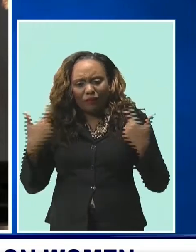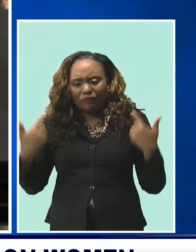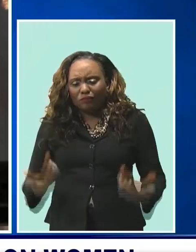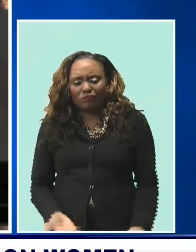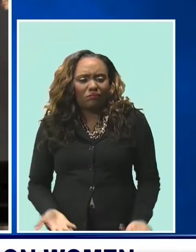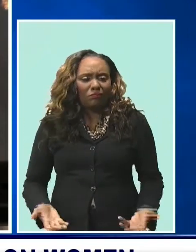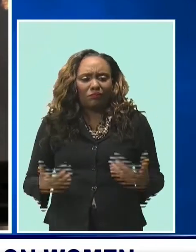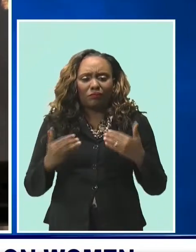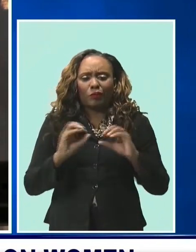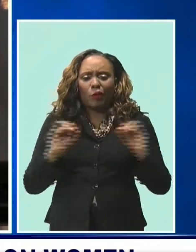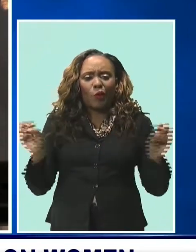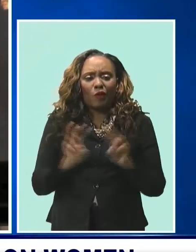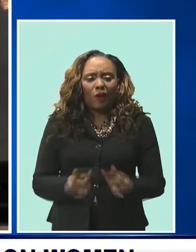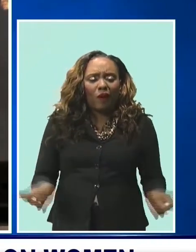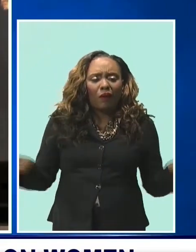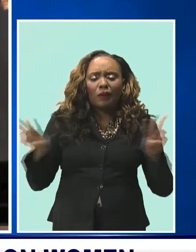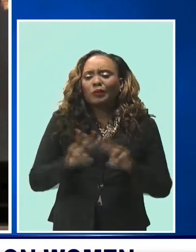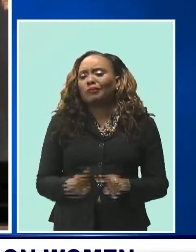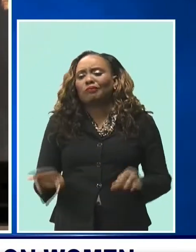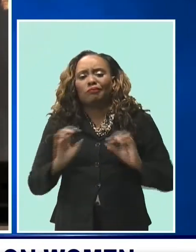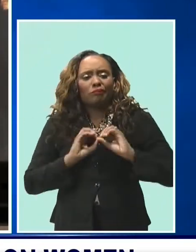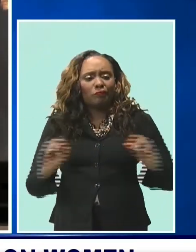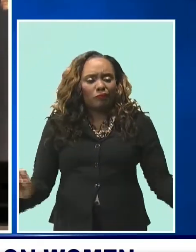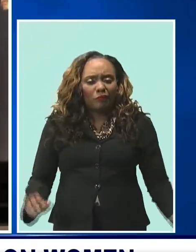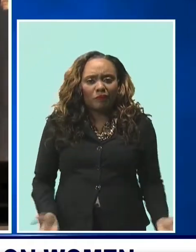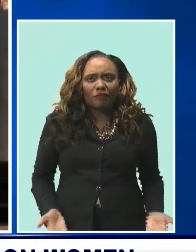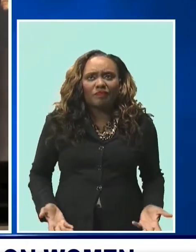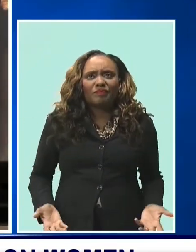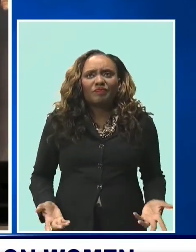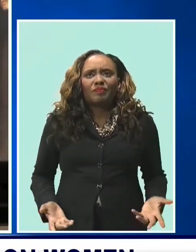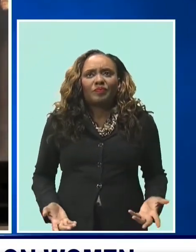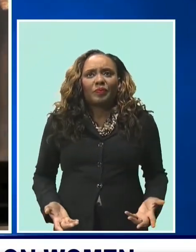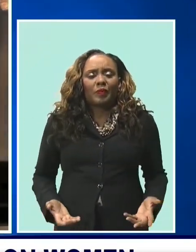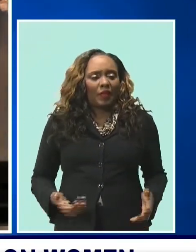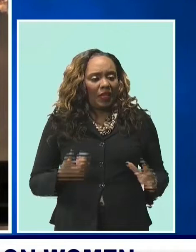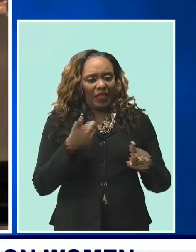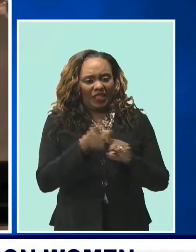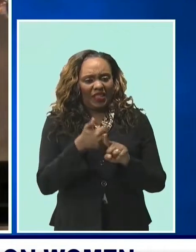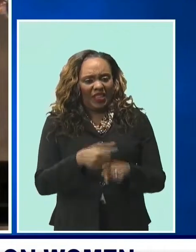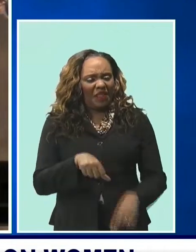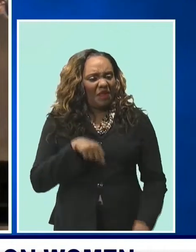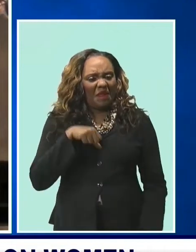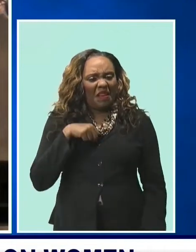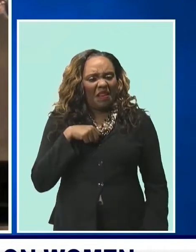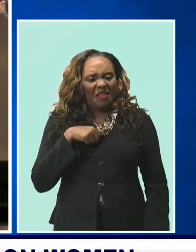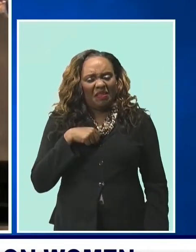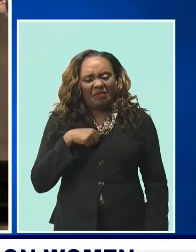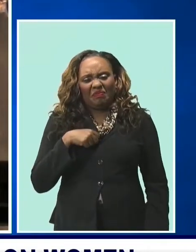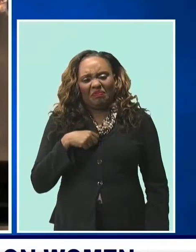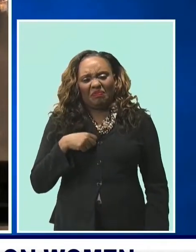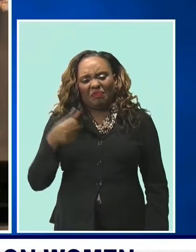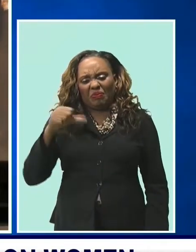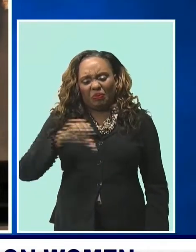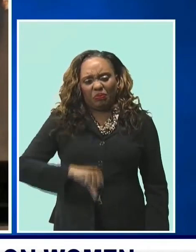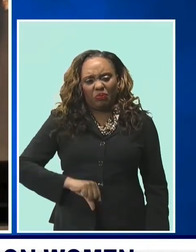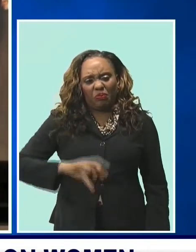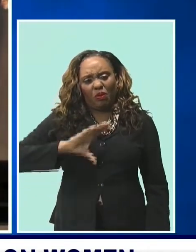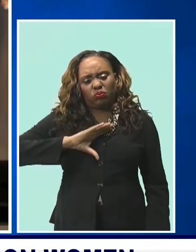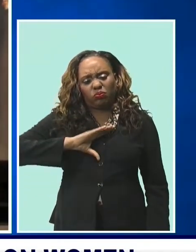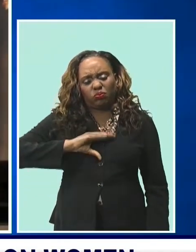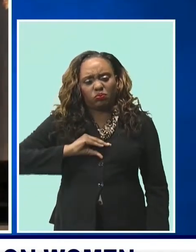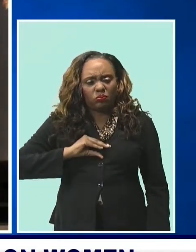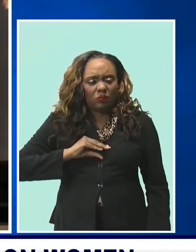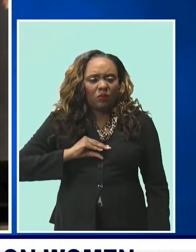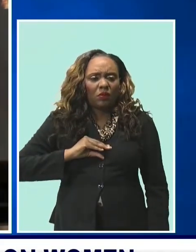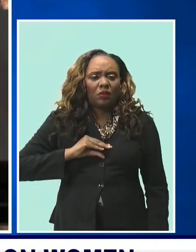the values and the virtues being fed to them by the older generation and the self-esteem. Plus, there are a lot of